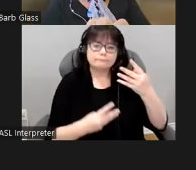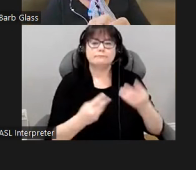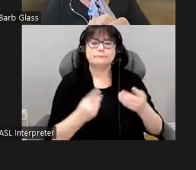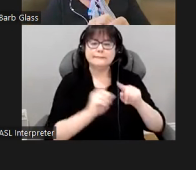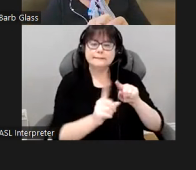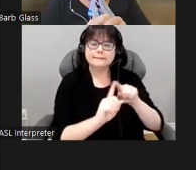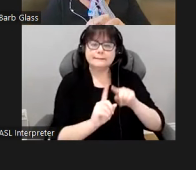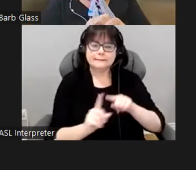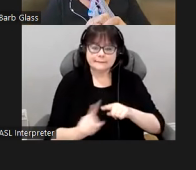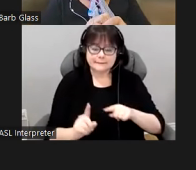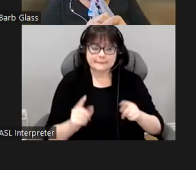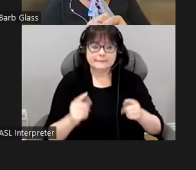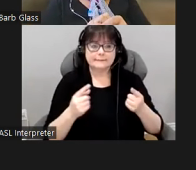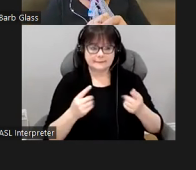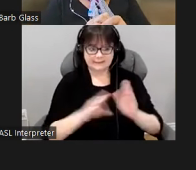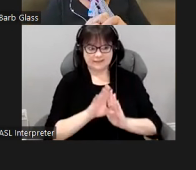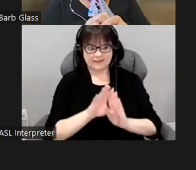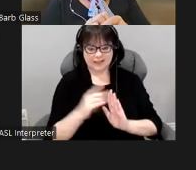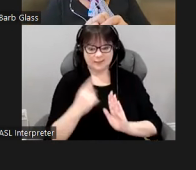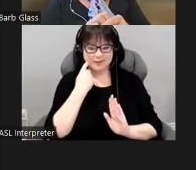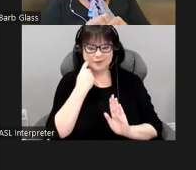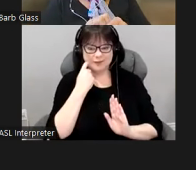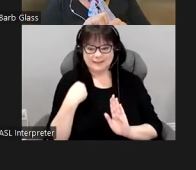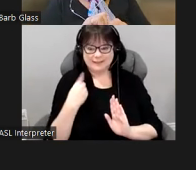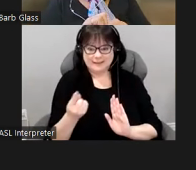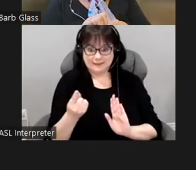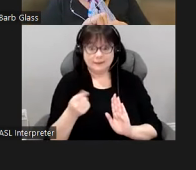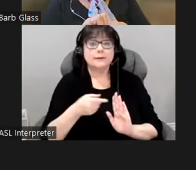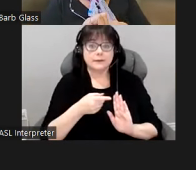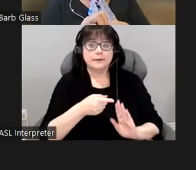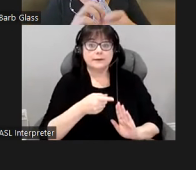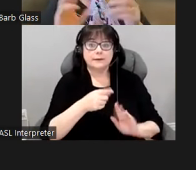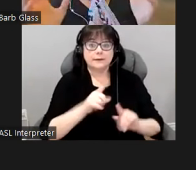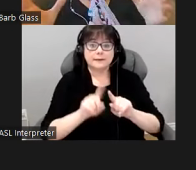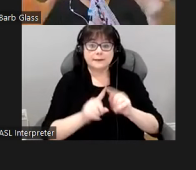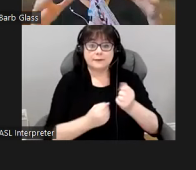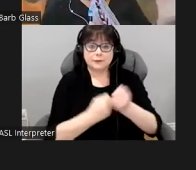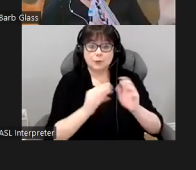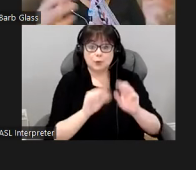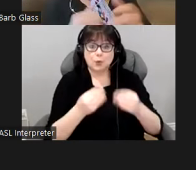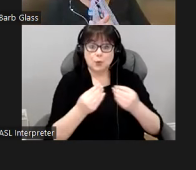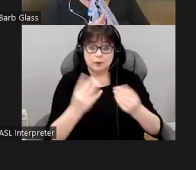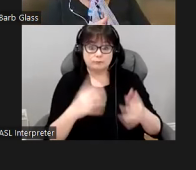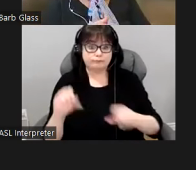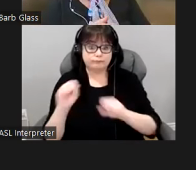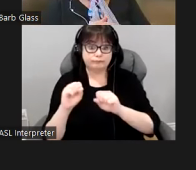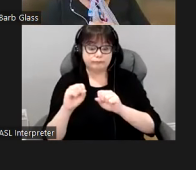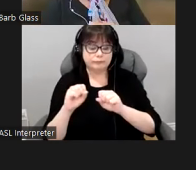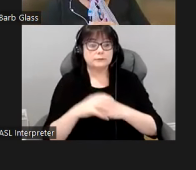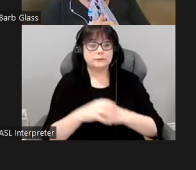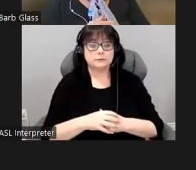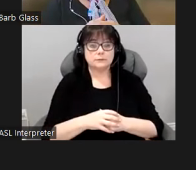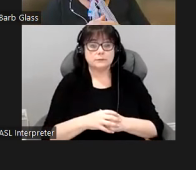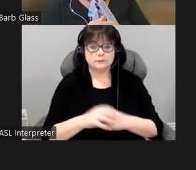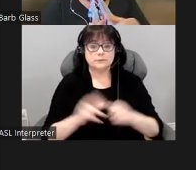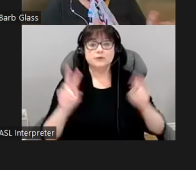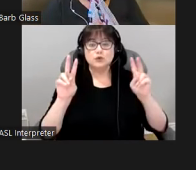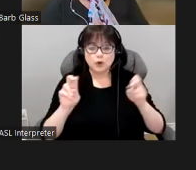been developed in these last few months by the support organizations under the term curriculum